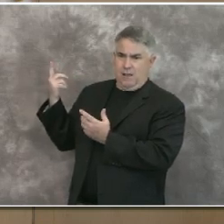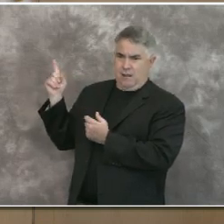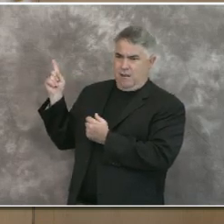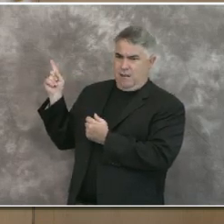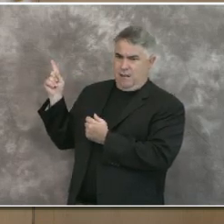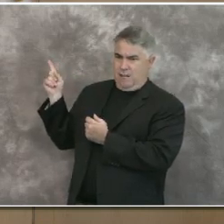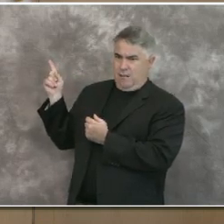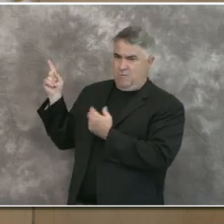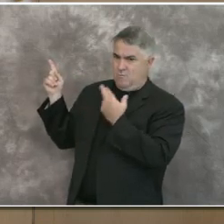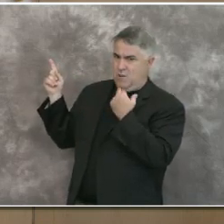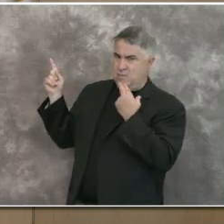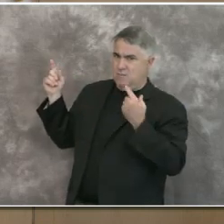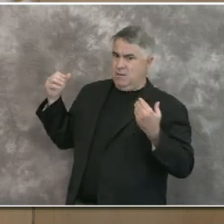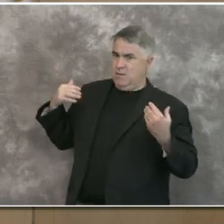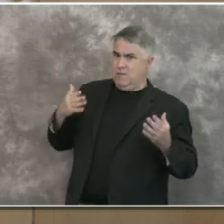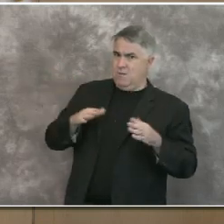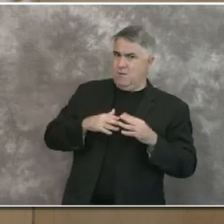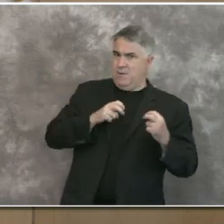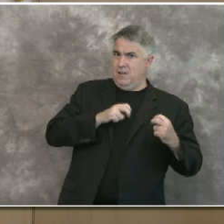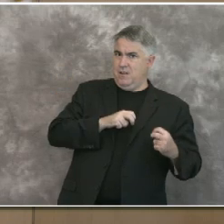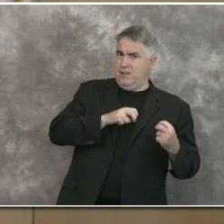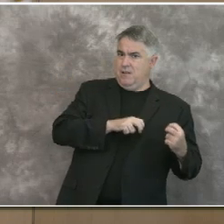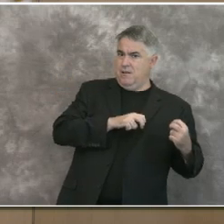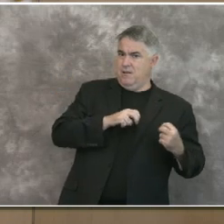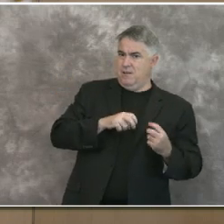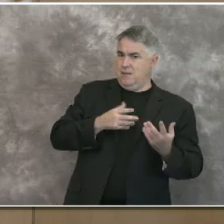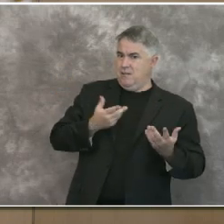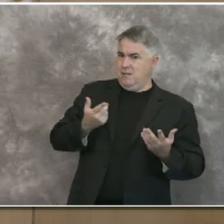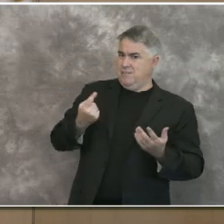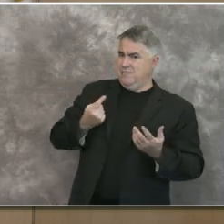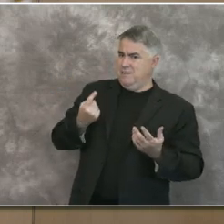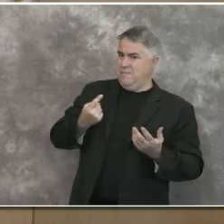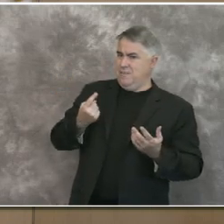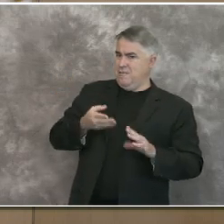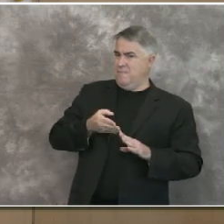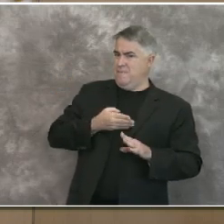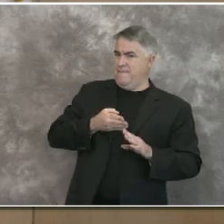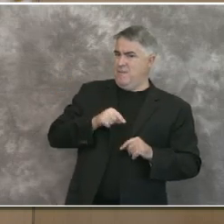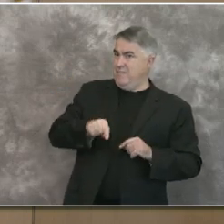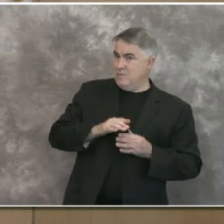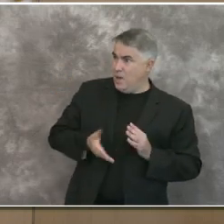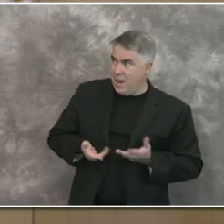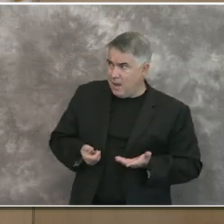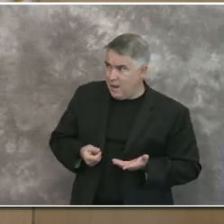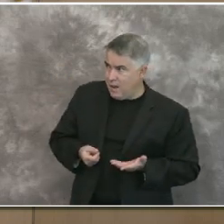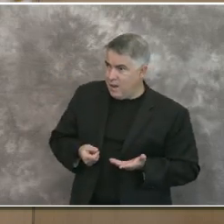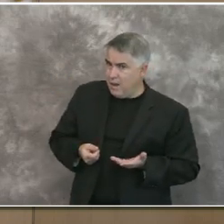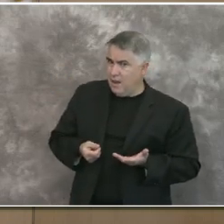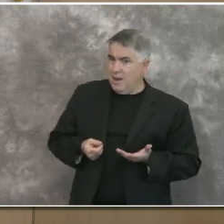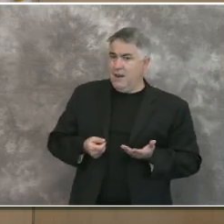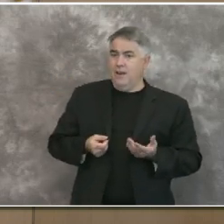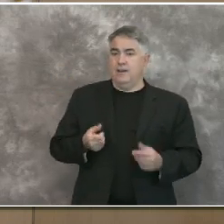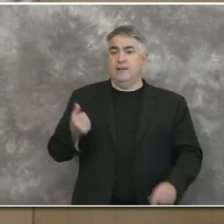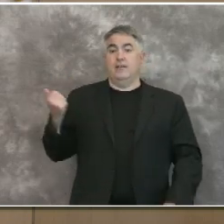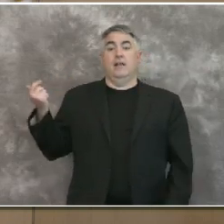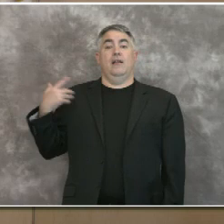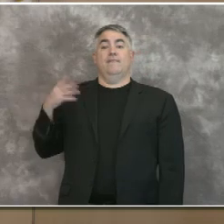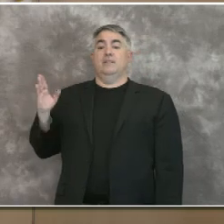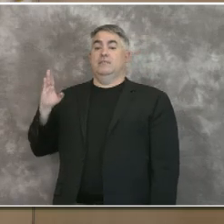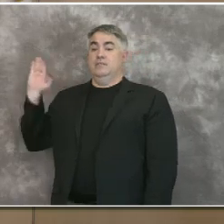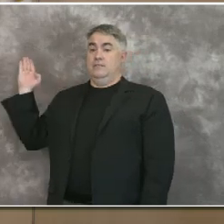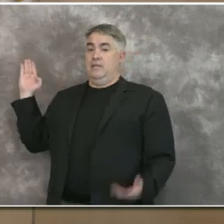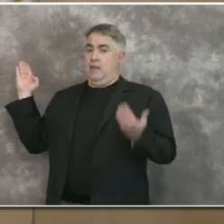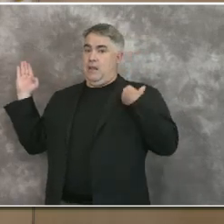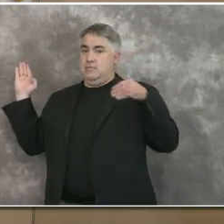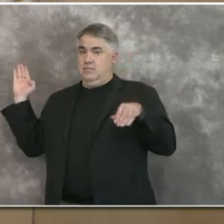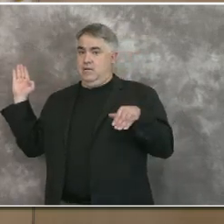might get the go-ahead before the weekend. So we submitted the application last evening, and I received an email receipt this morning